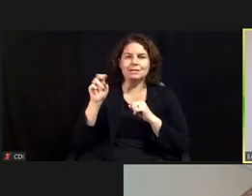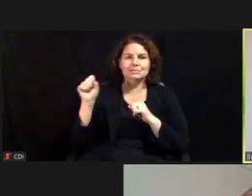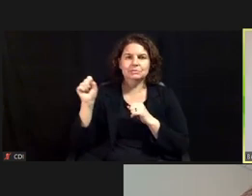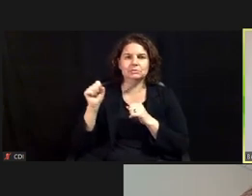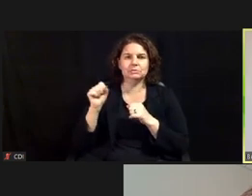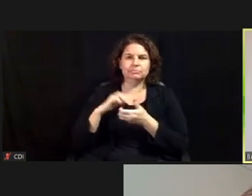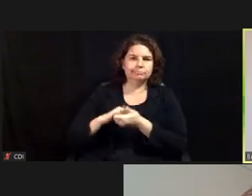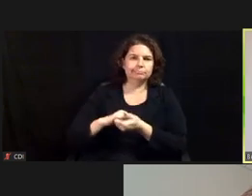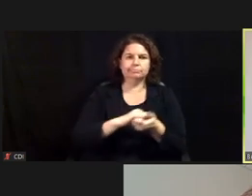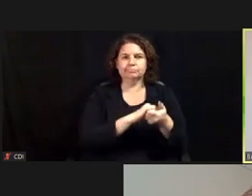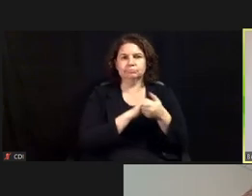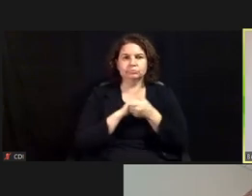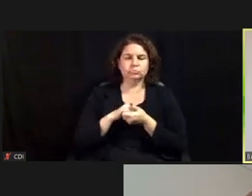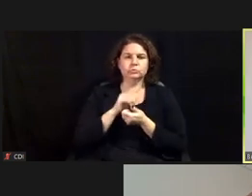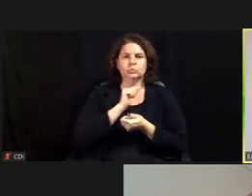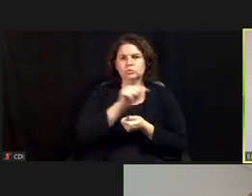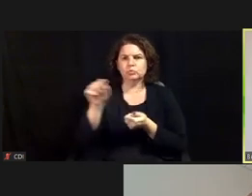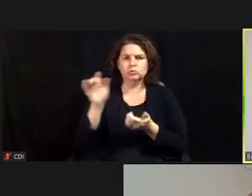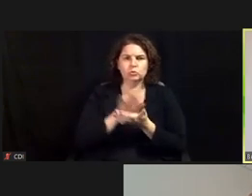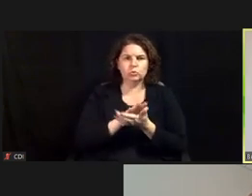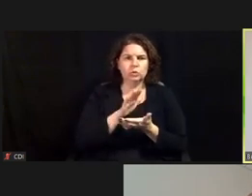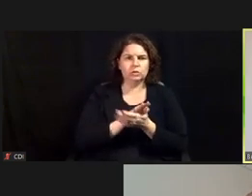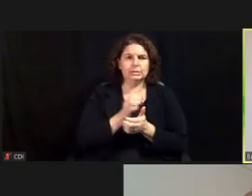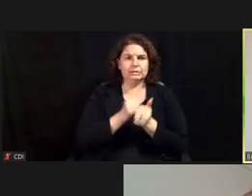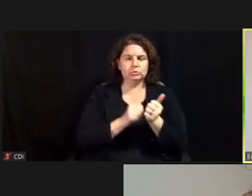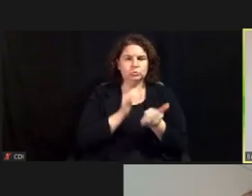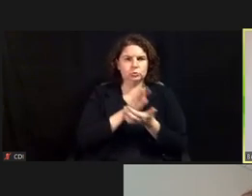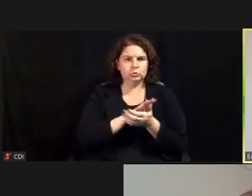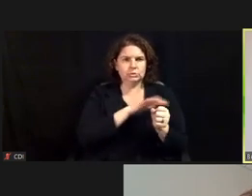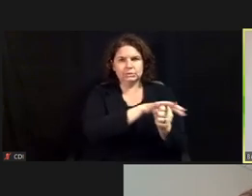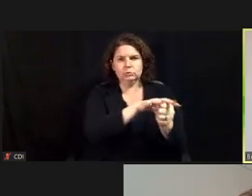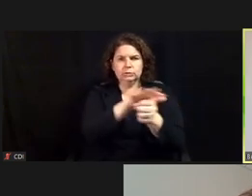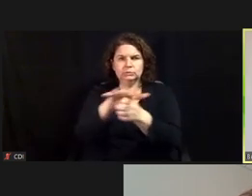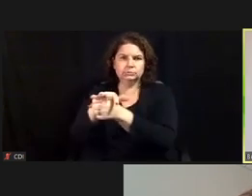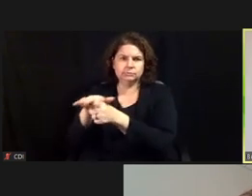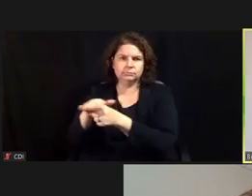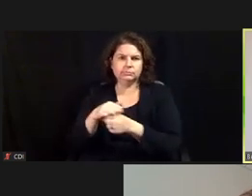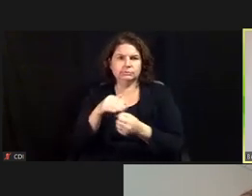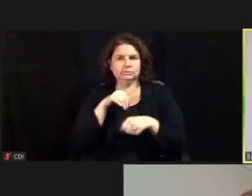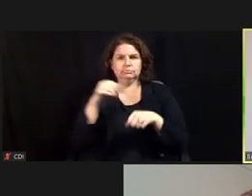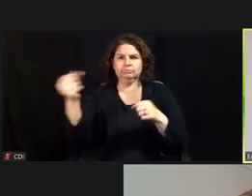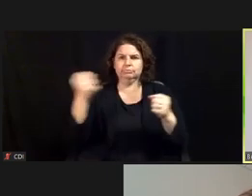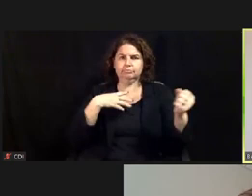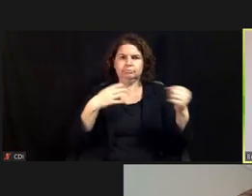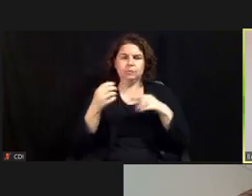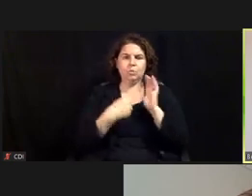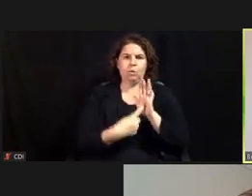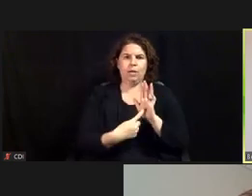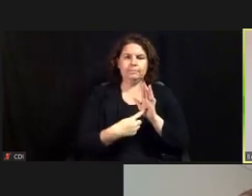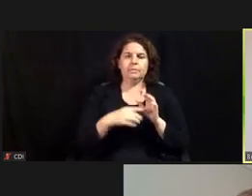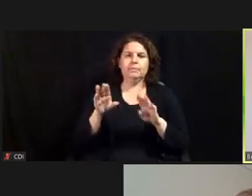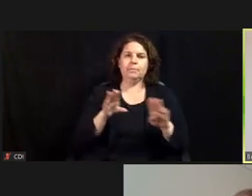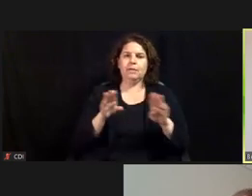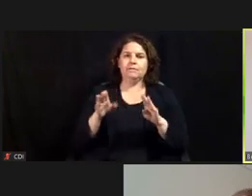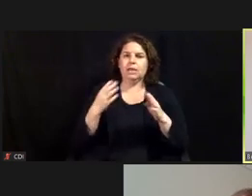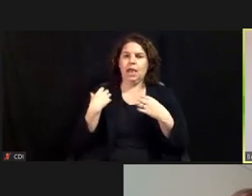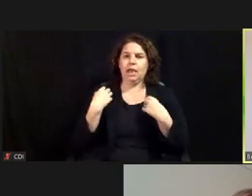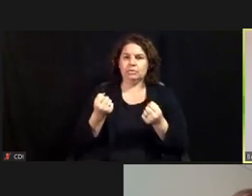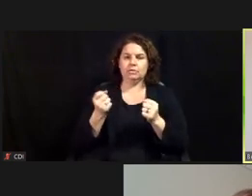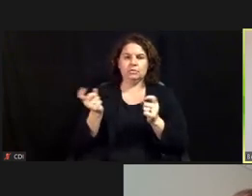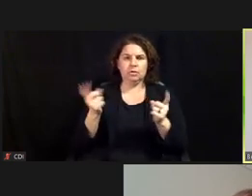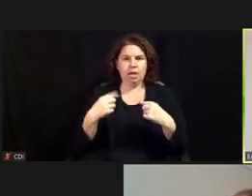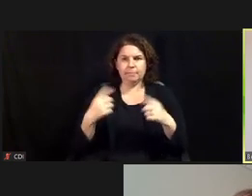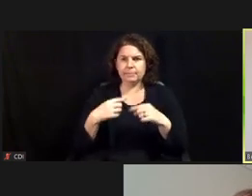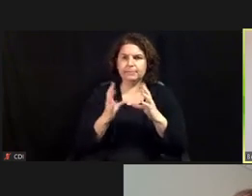each school district and from our behavioral health and recovery services at that meeting, with the purpose to strengthen our mental health supports